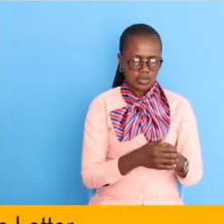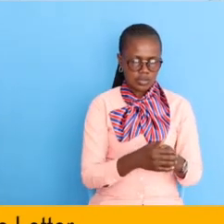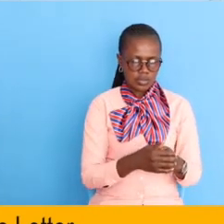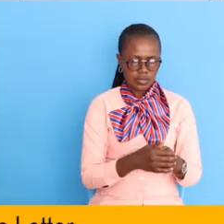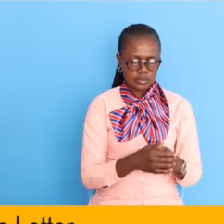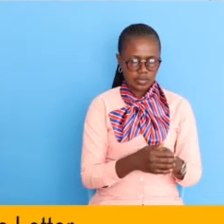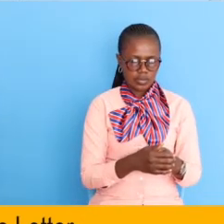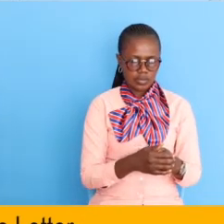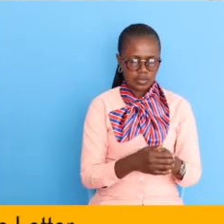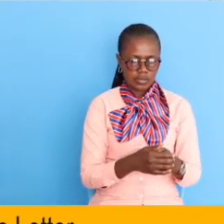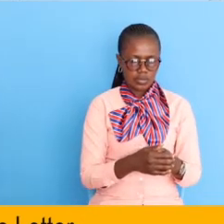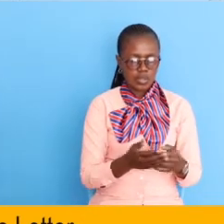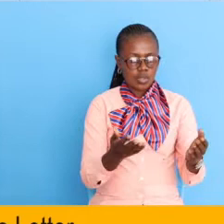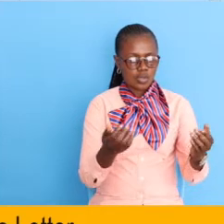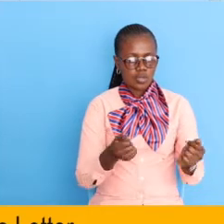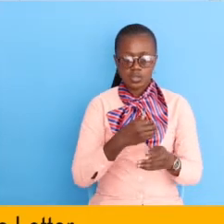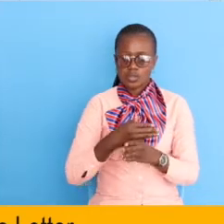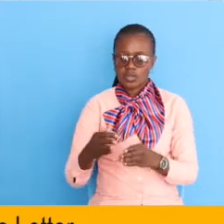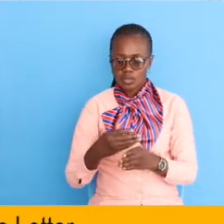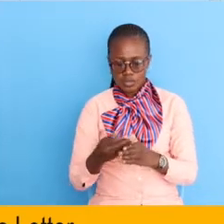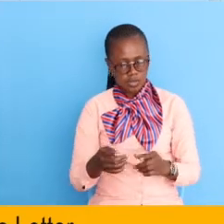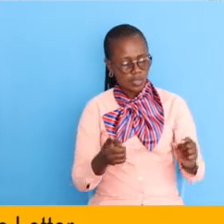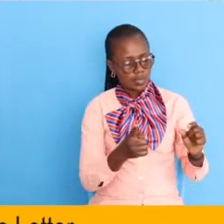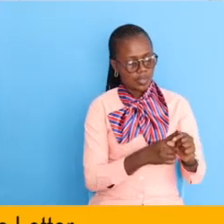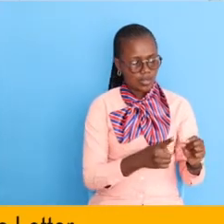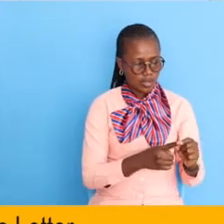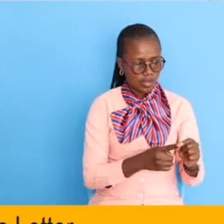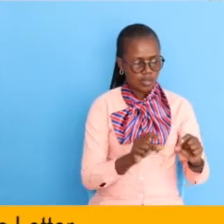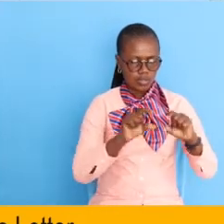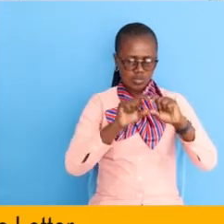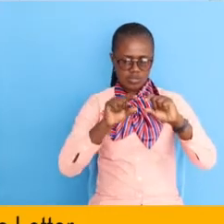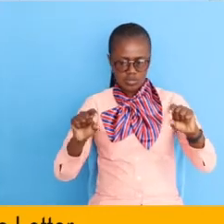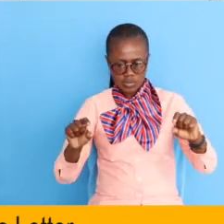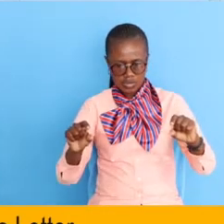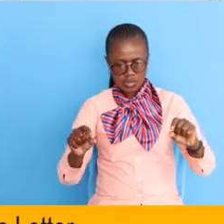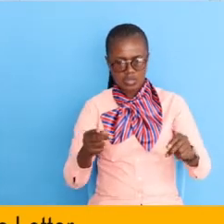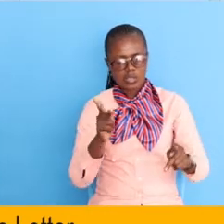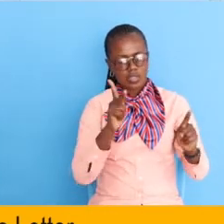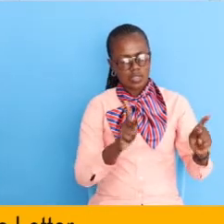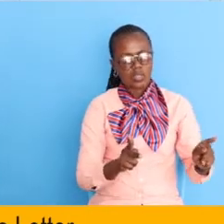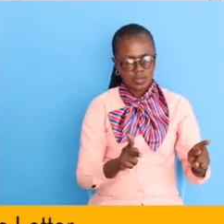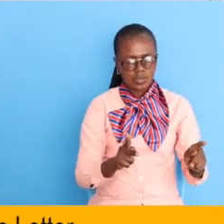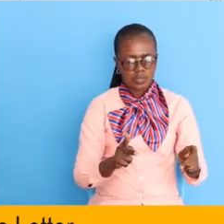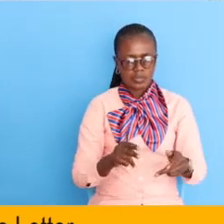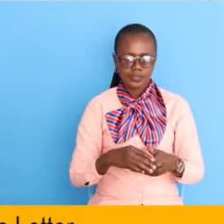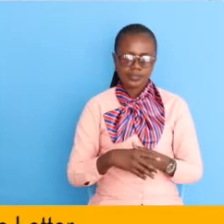to have a phrase that reads, yours faithfully.